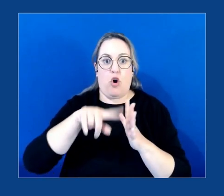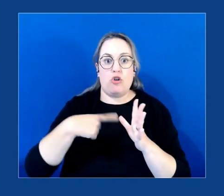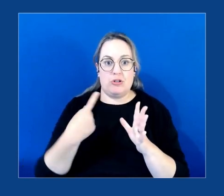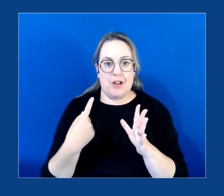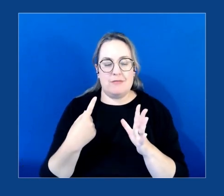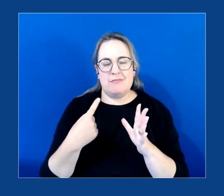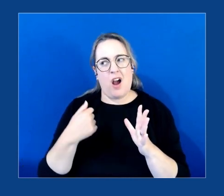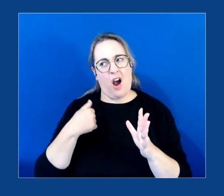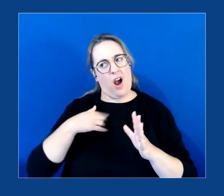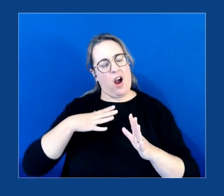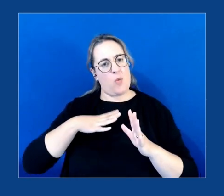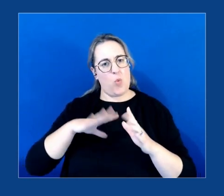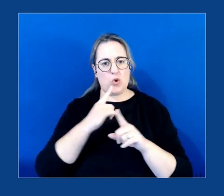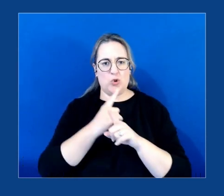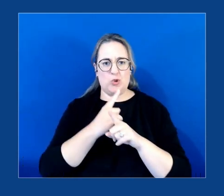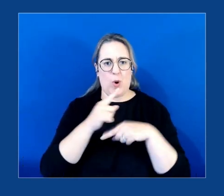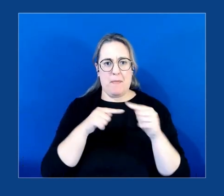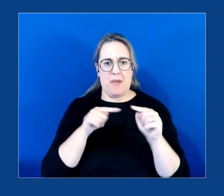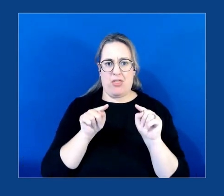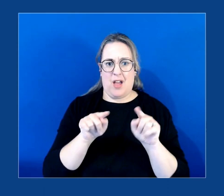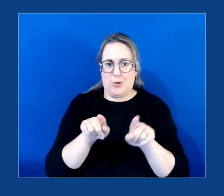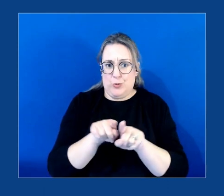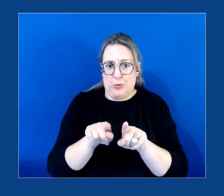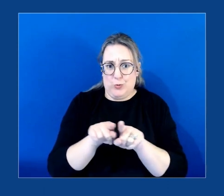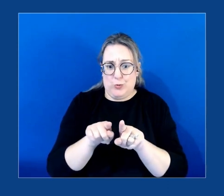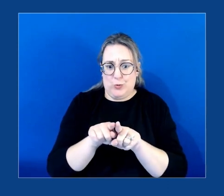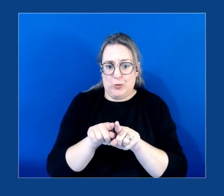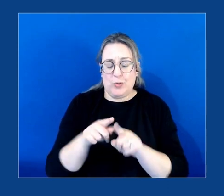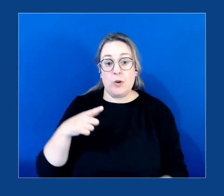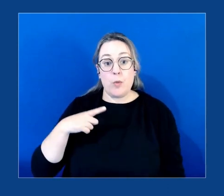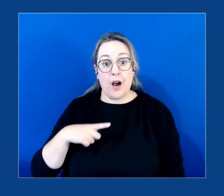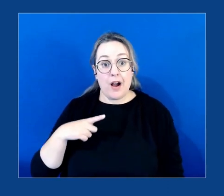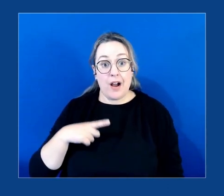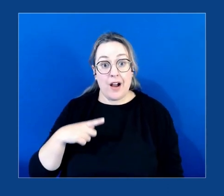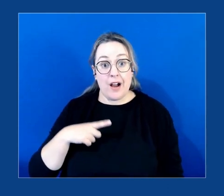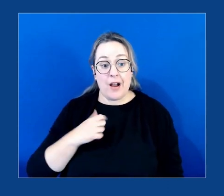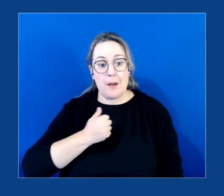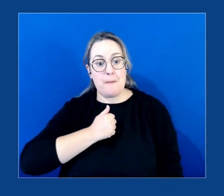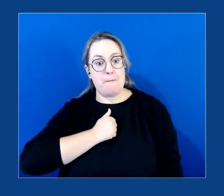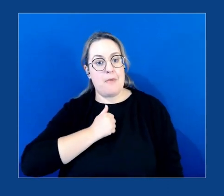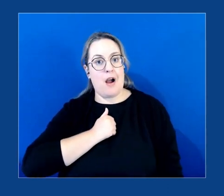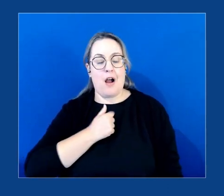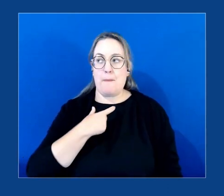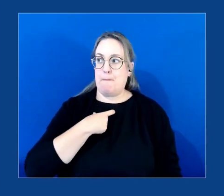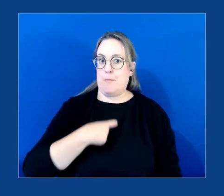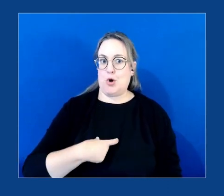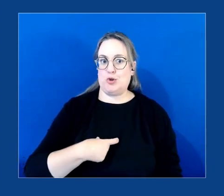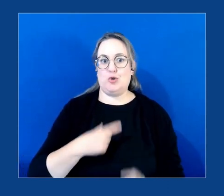because I feel very much that whatever my own personal motivations were